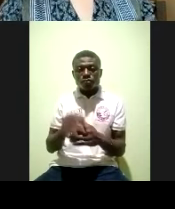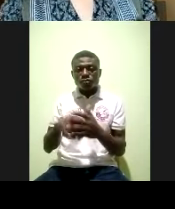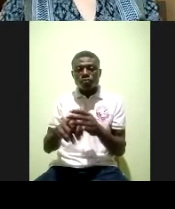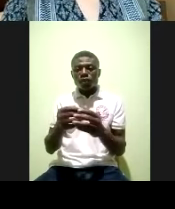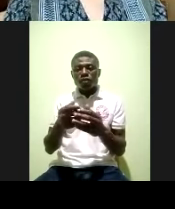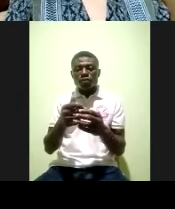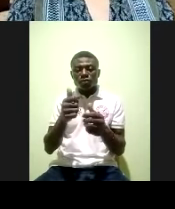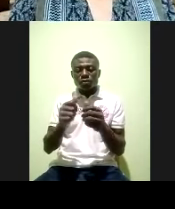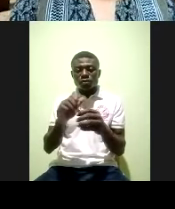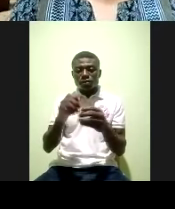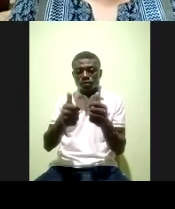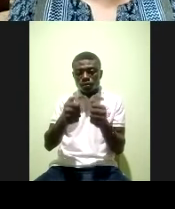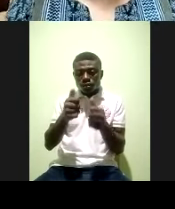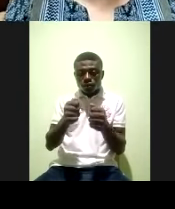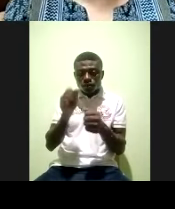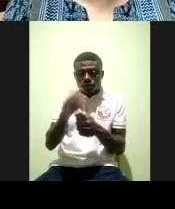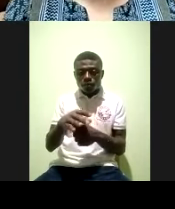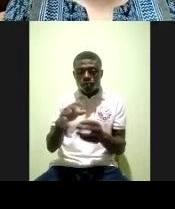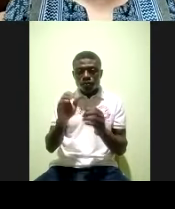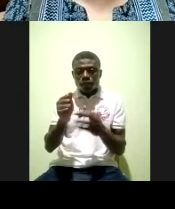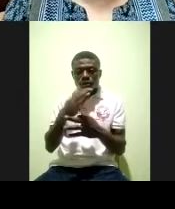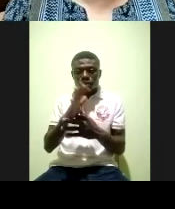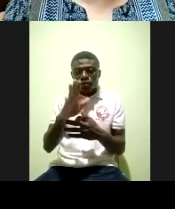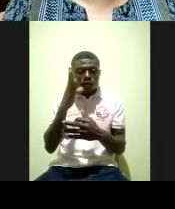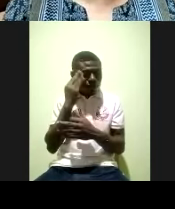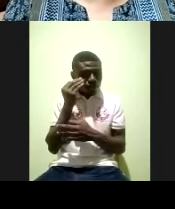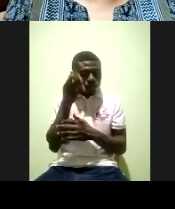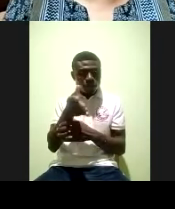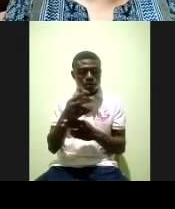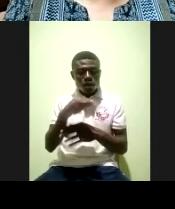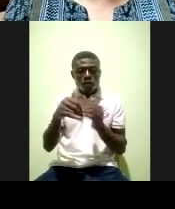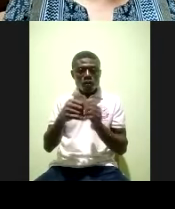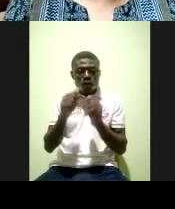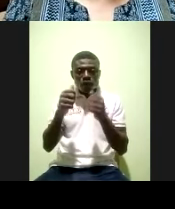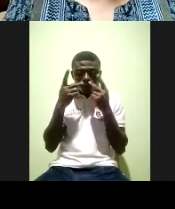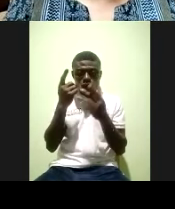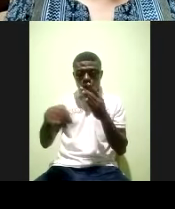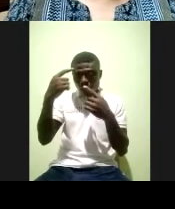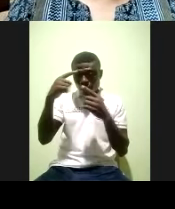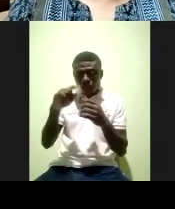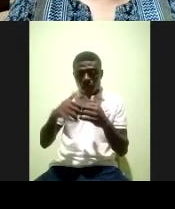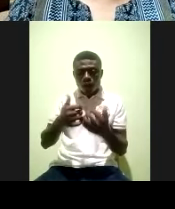box. In the chat box, can you please share your experiences?